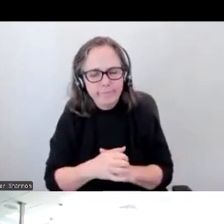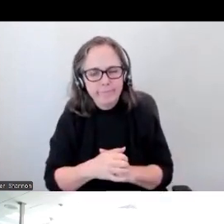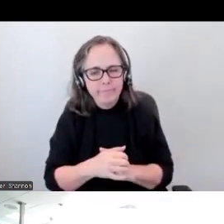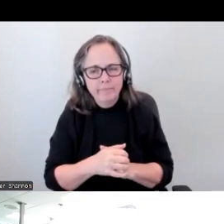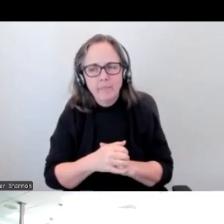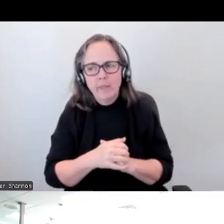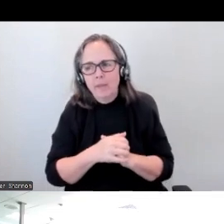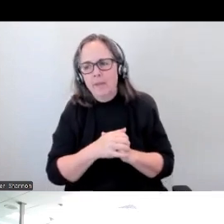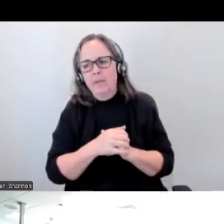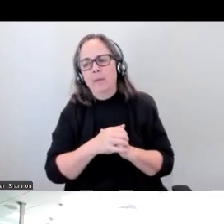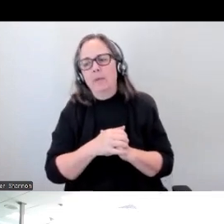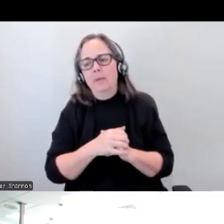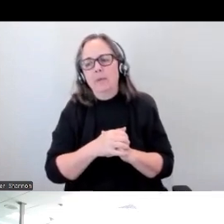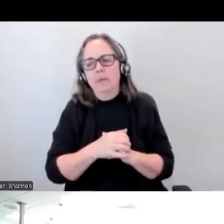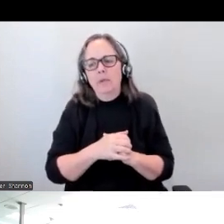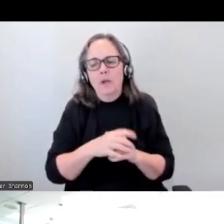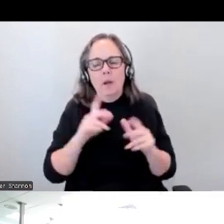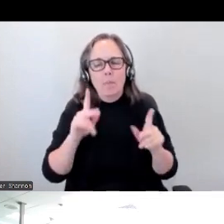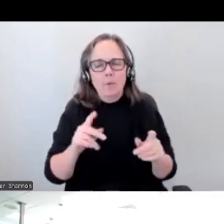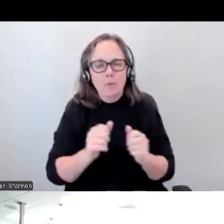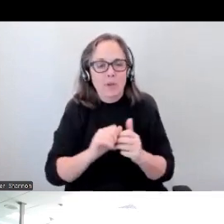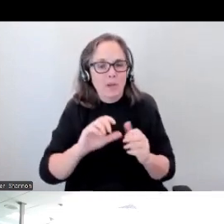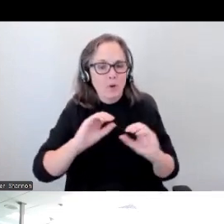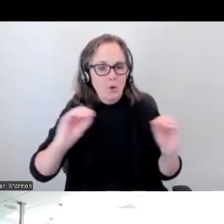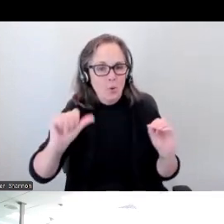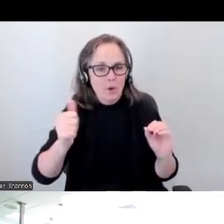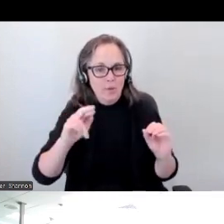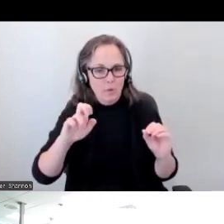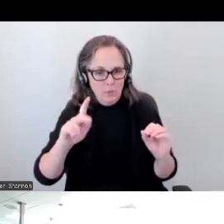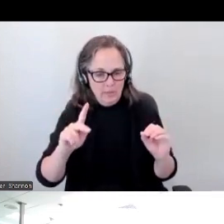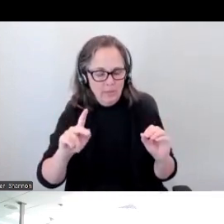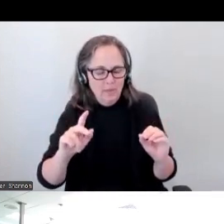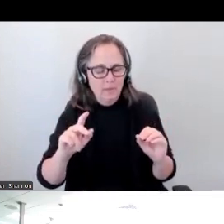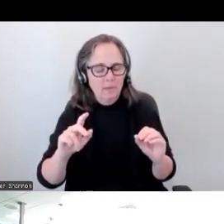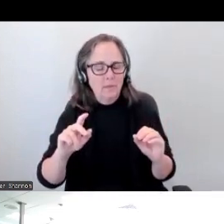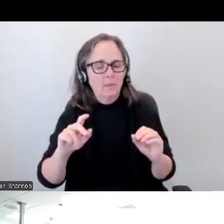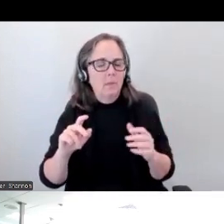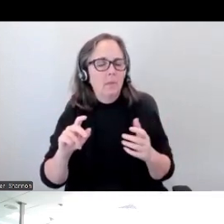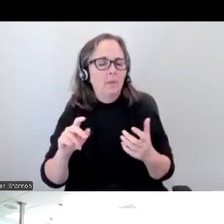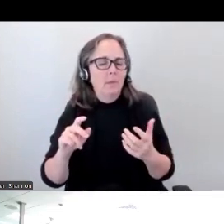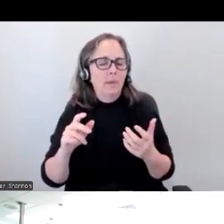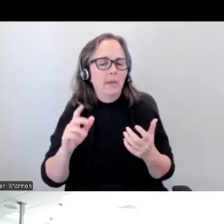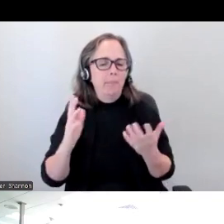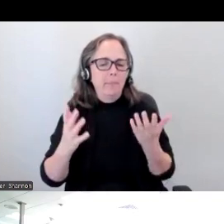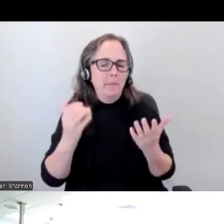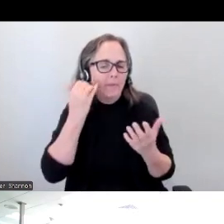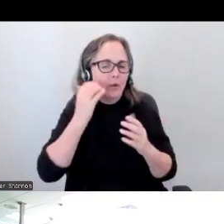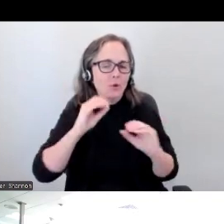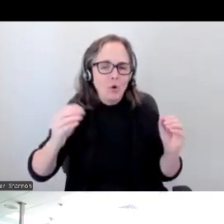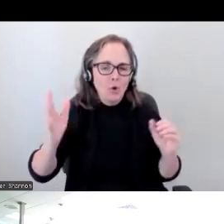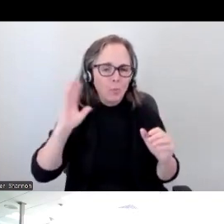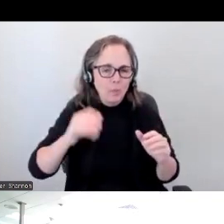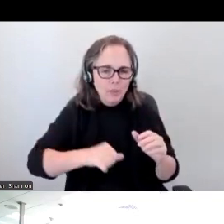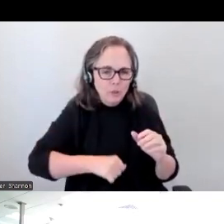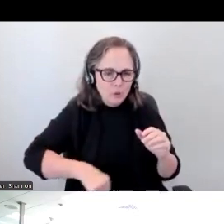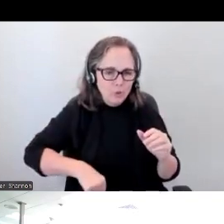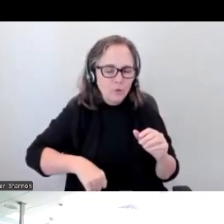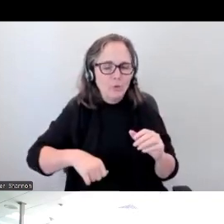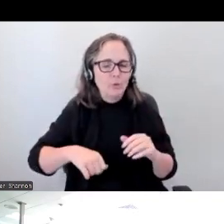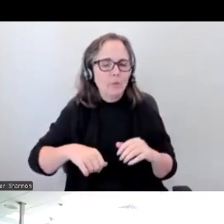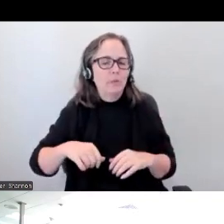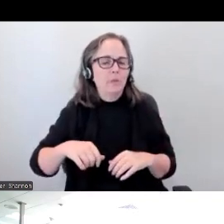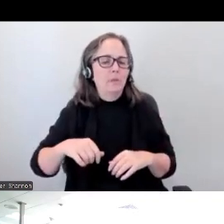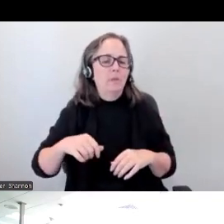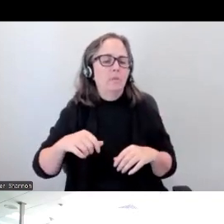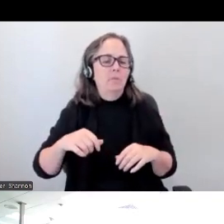someone without any other risk factors, which would be prior abdominal surgery, etc., the risk